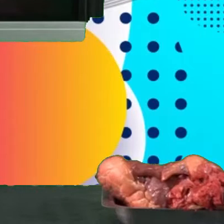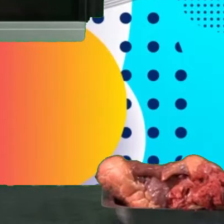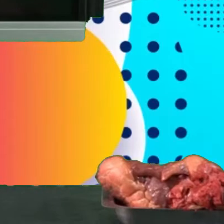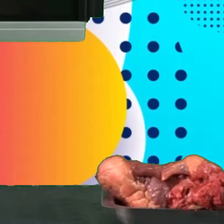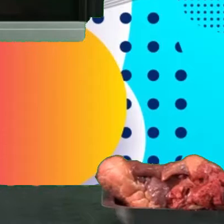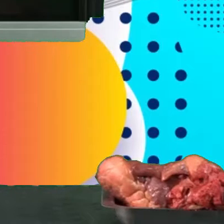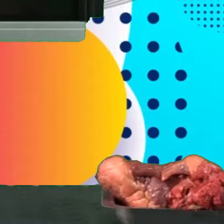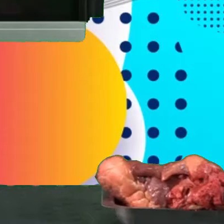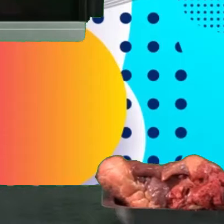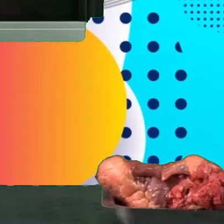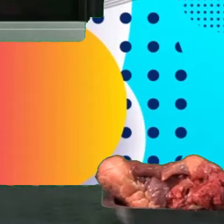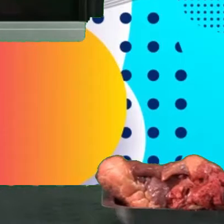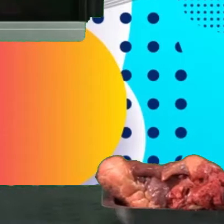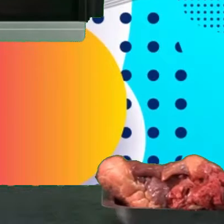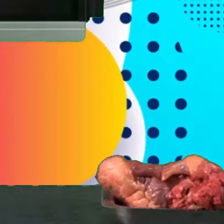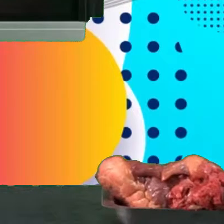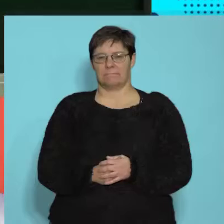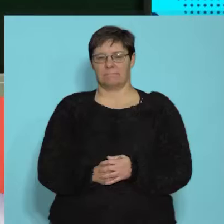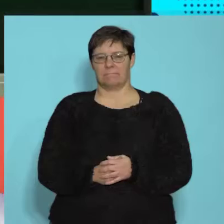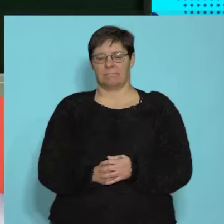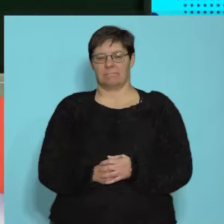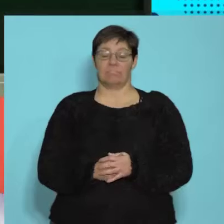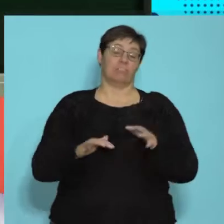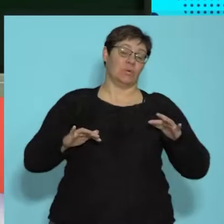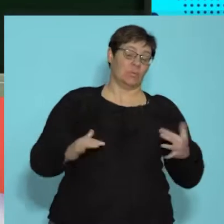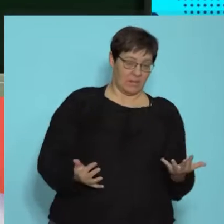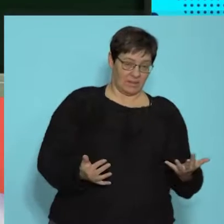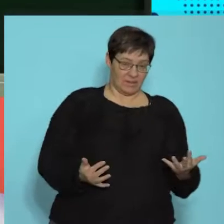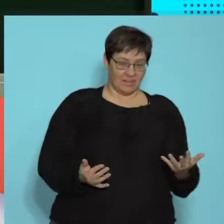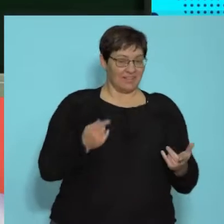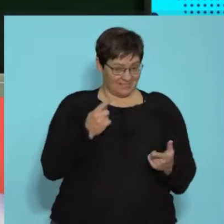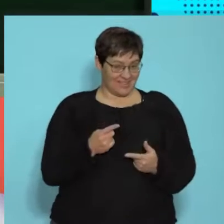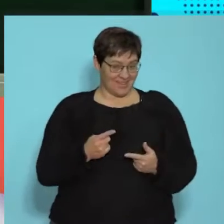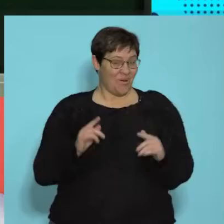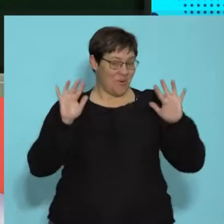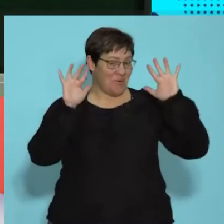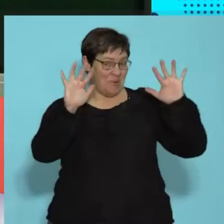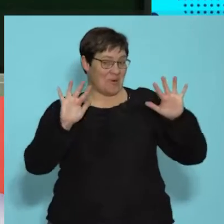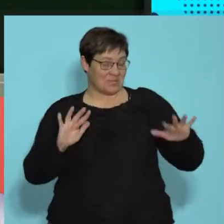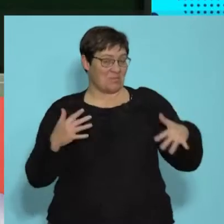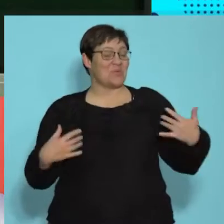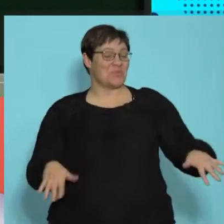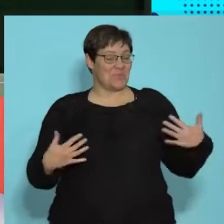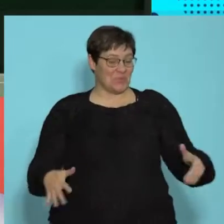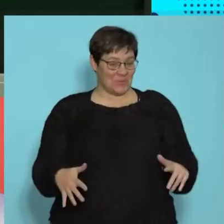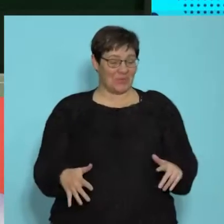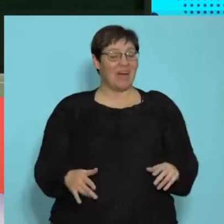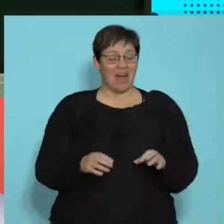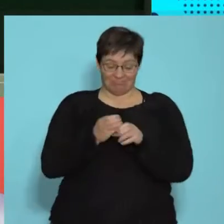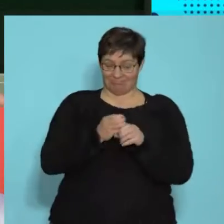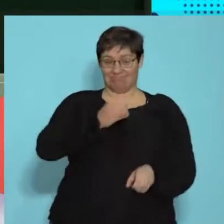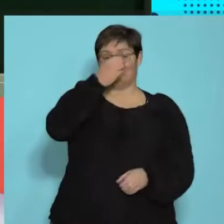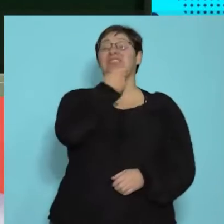tubes again called the bronchi. Well, guys, wasn't that quite awesome? Okay, it was a huge,